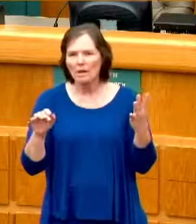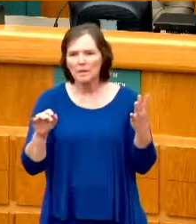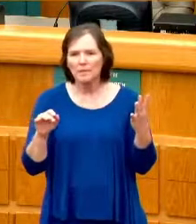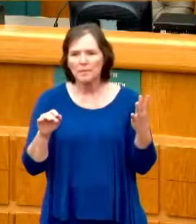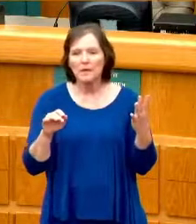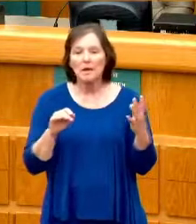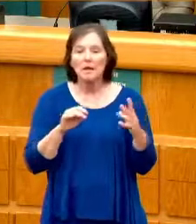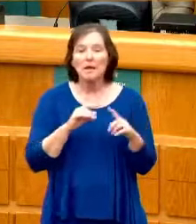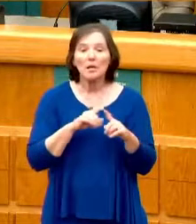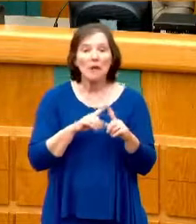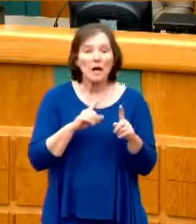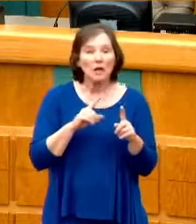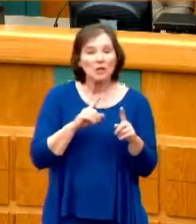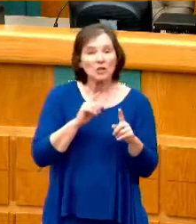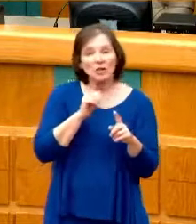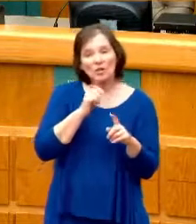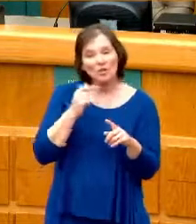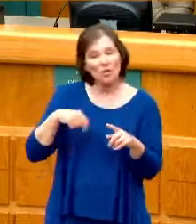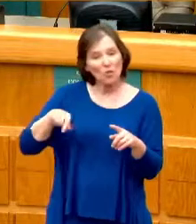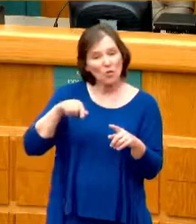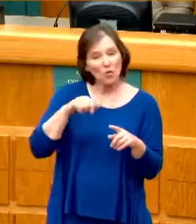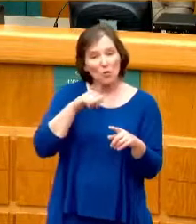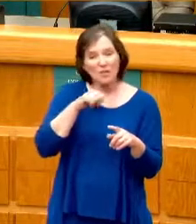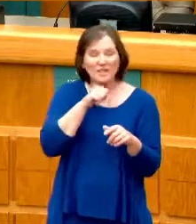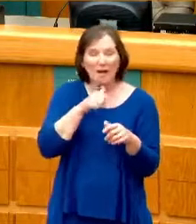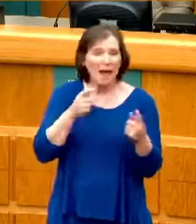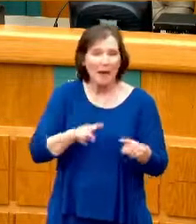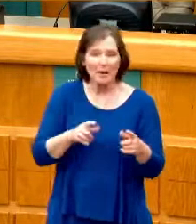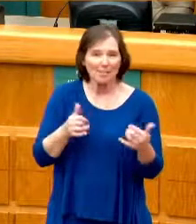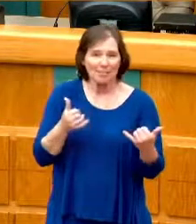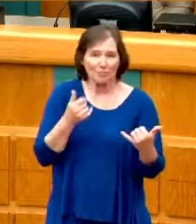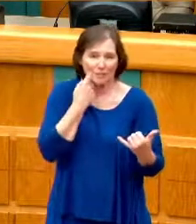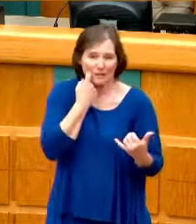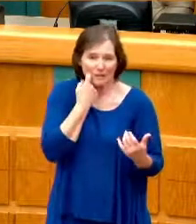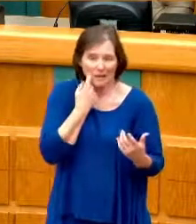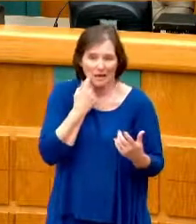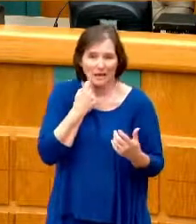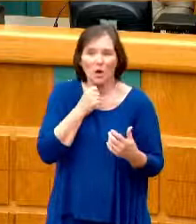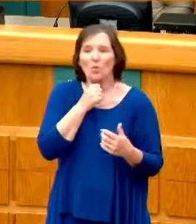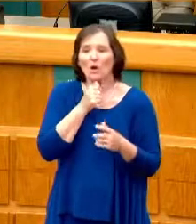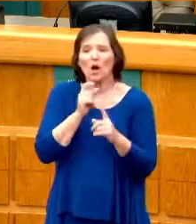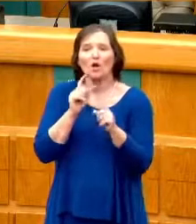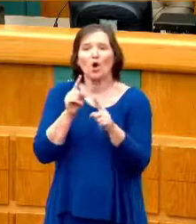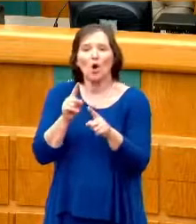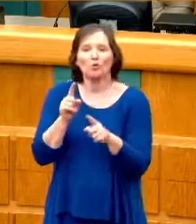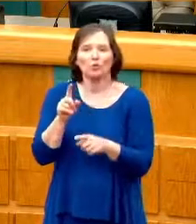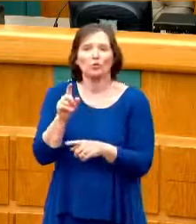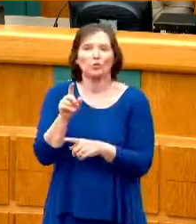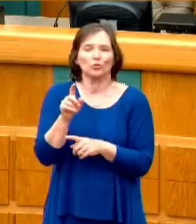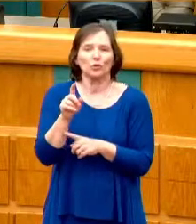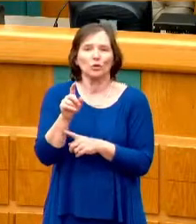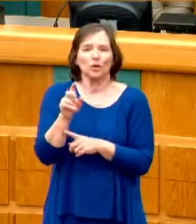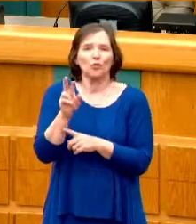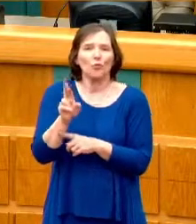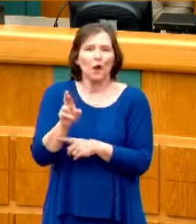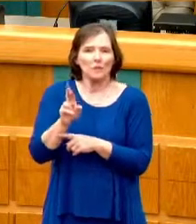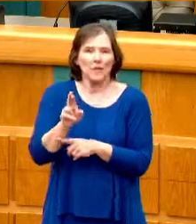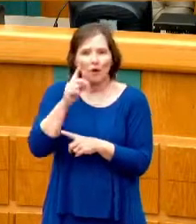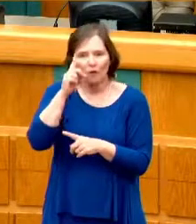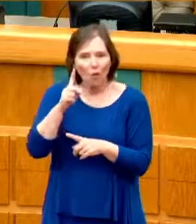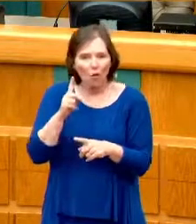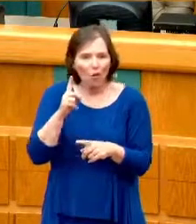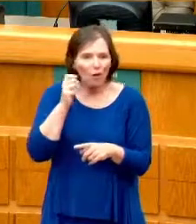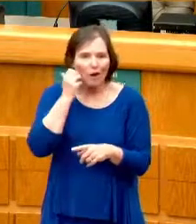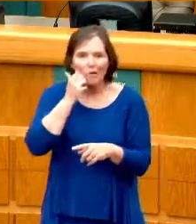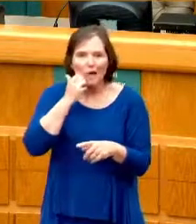American Bank Center in the normal course of your day. I know that. We know that.